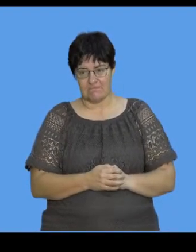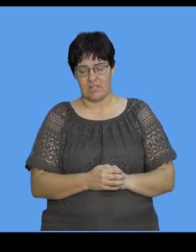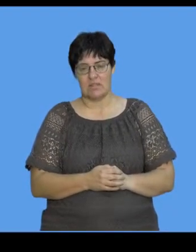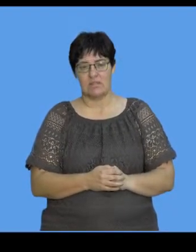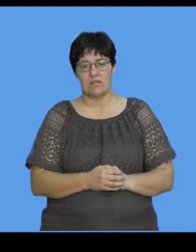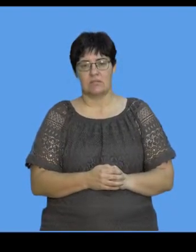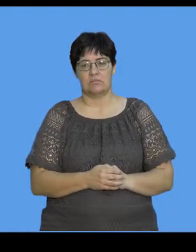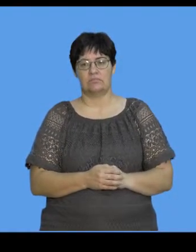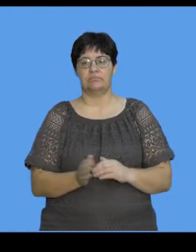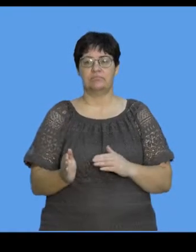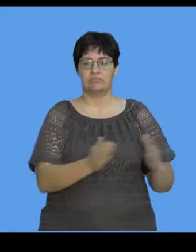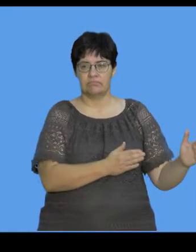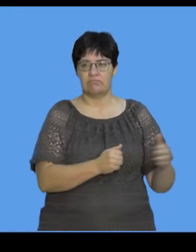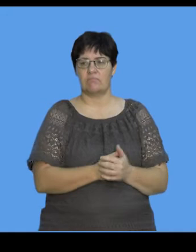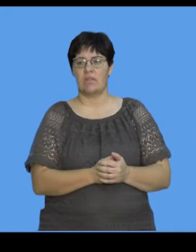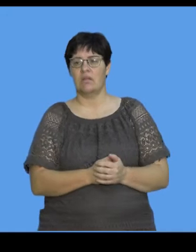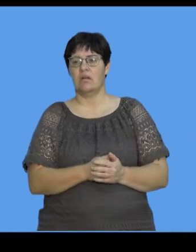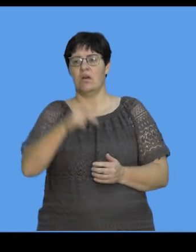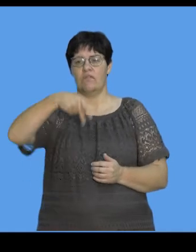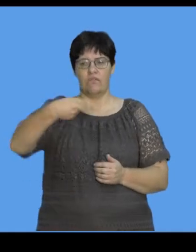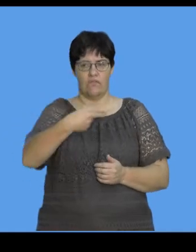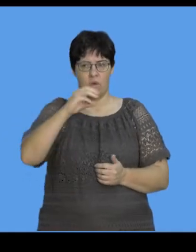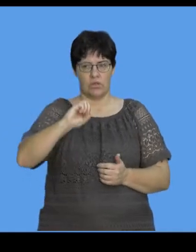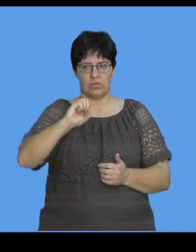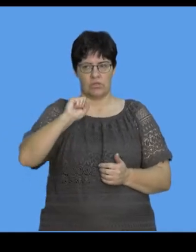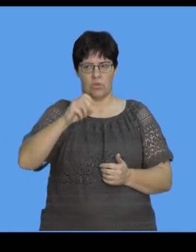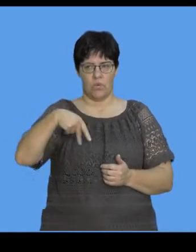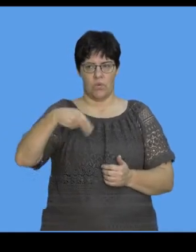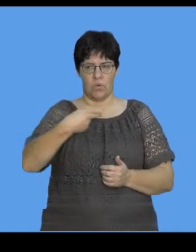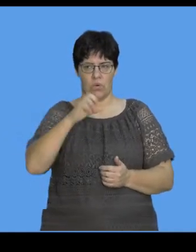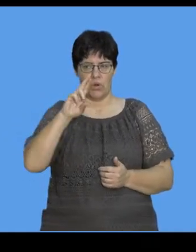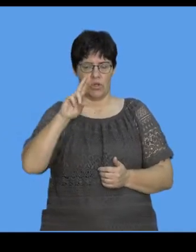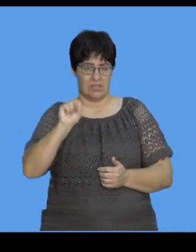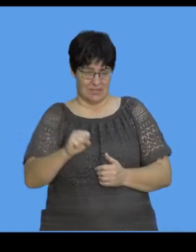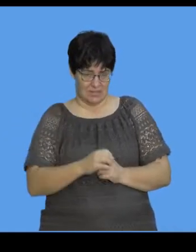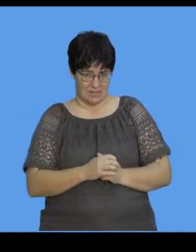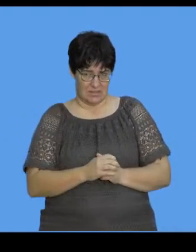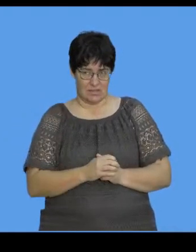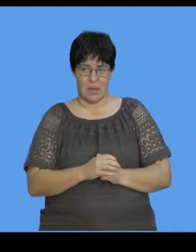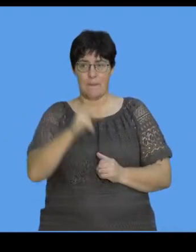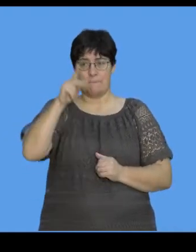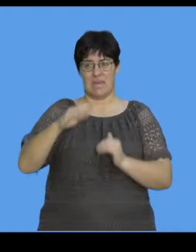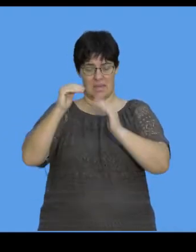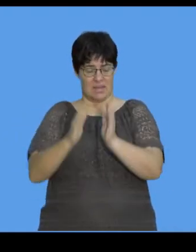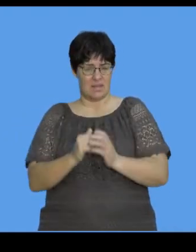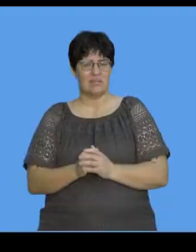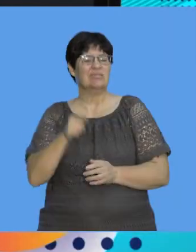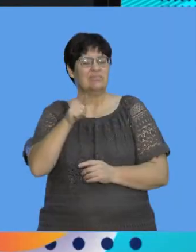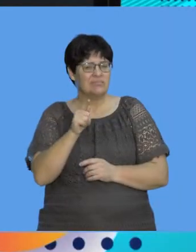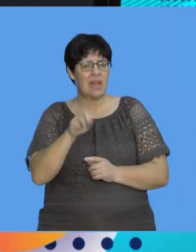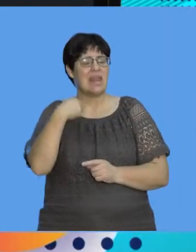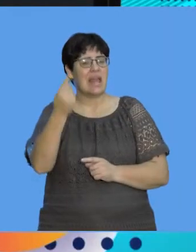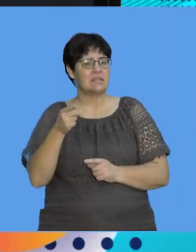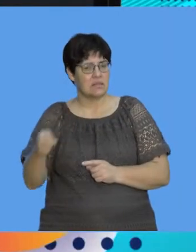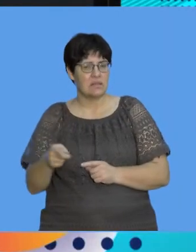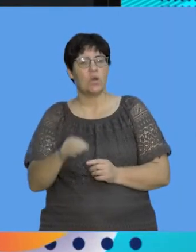Okay, guys, the next thing is phosphorus. Very often we're going to see when we talk about this in the next coming sections, we're going